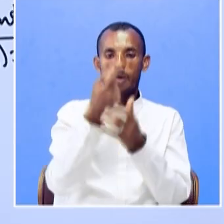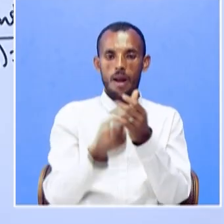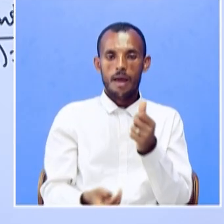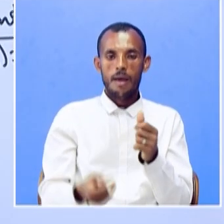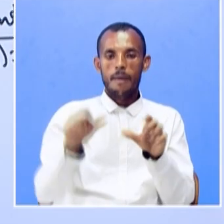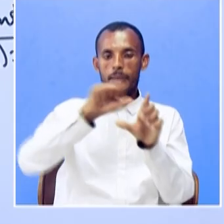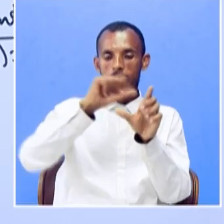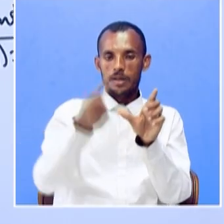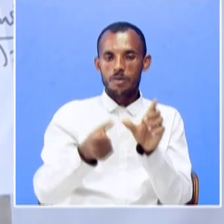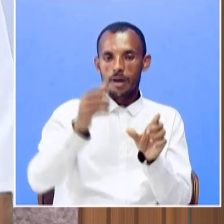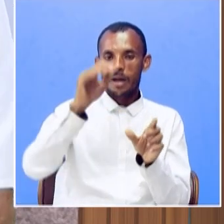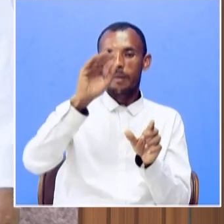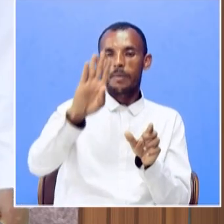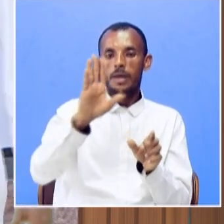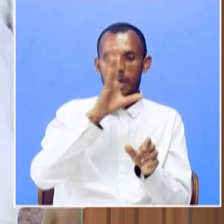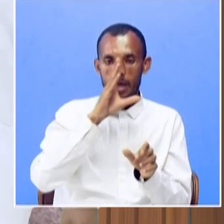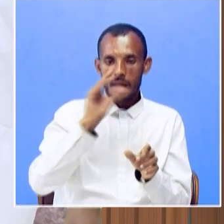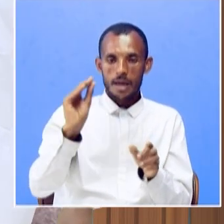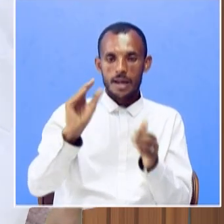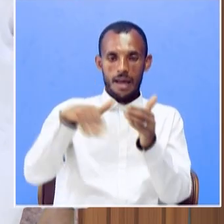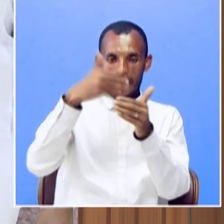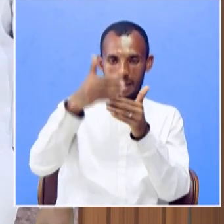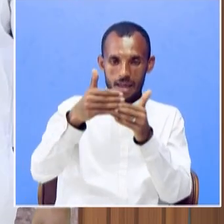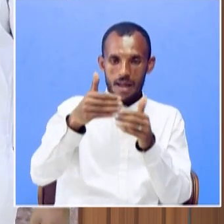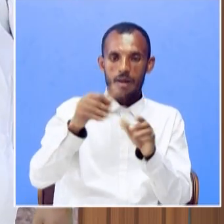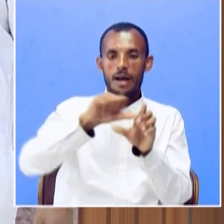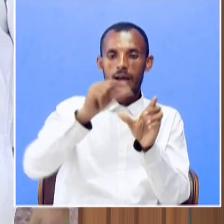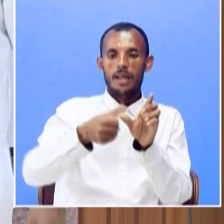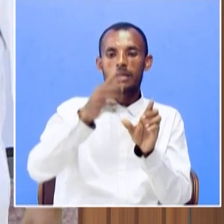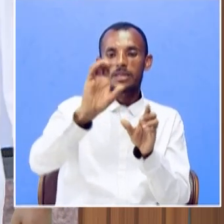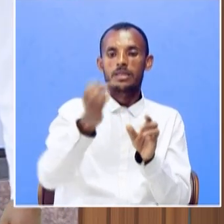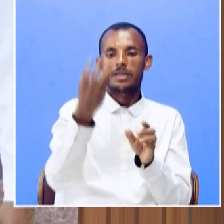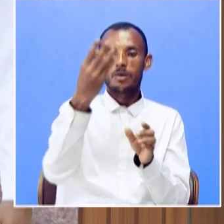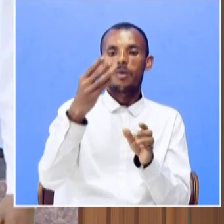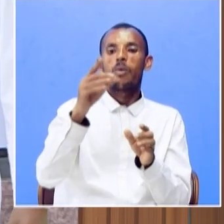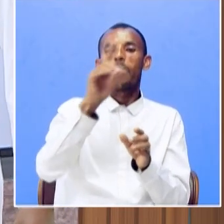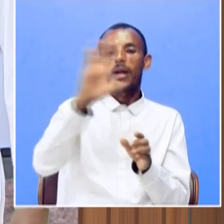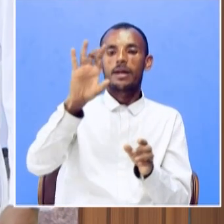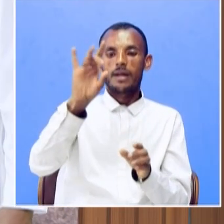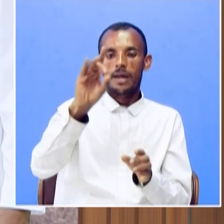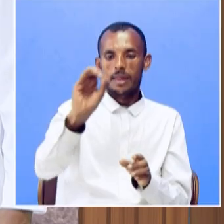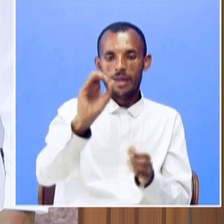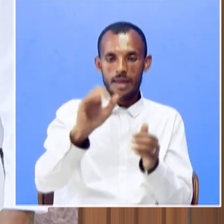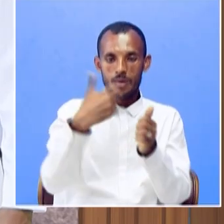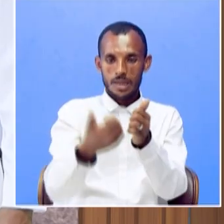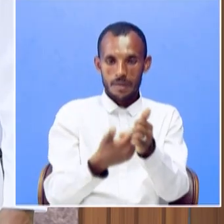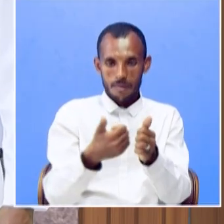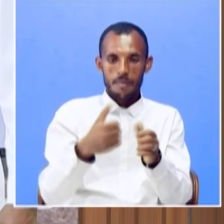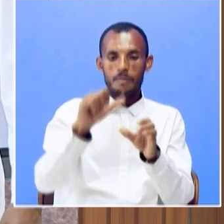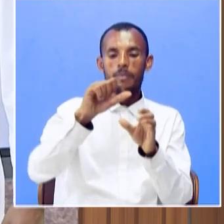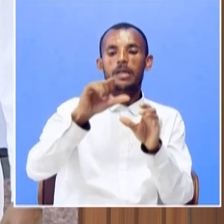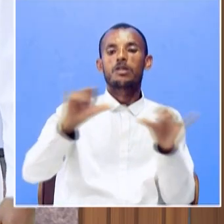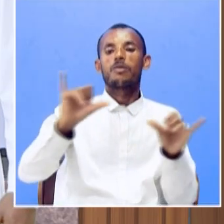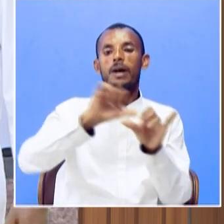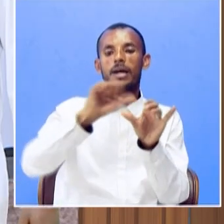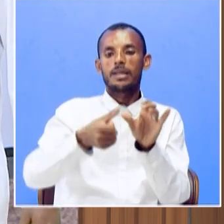measure of angle B and measure of angle C is also 180, they are consecutive. Measure of angle C plus